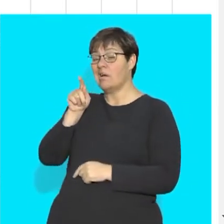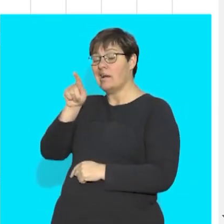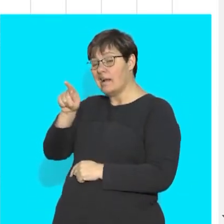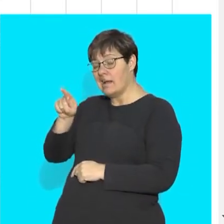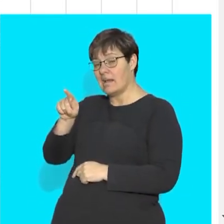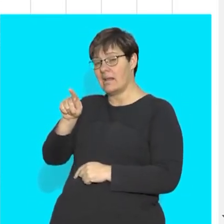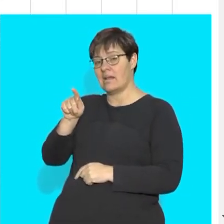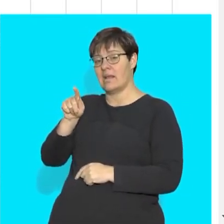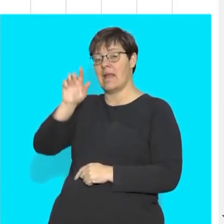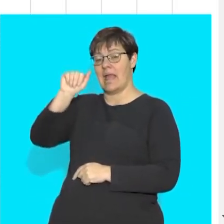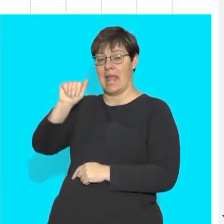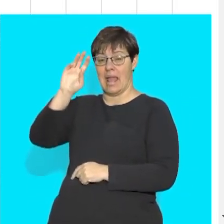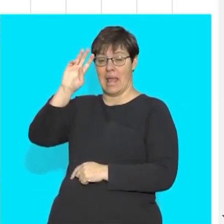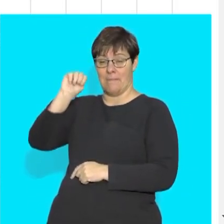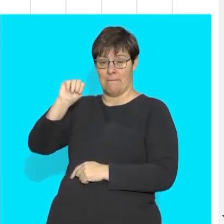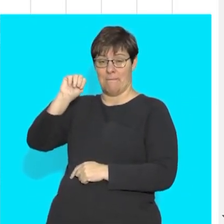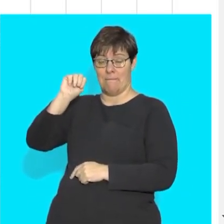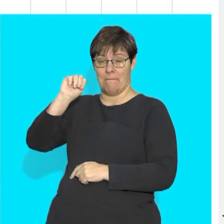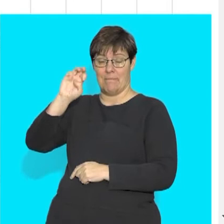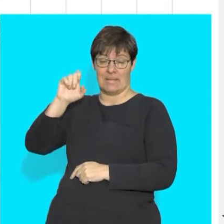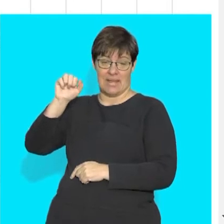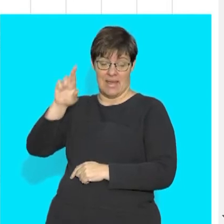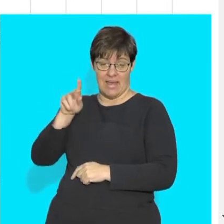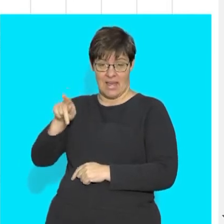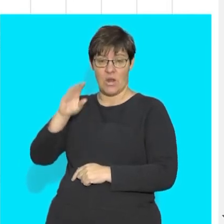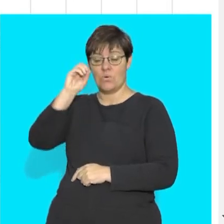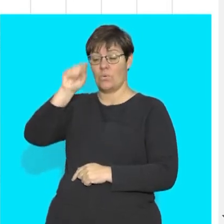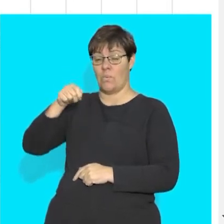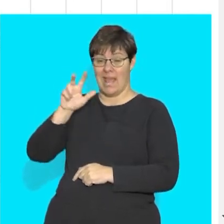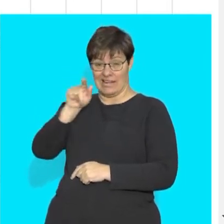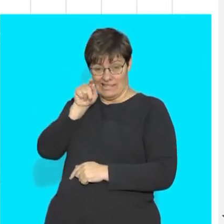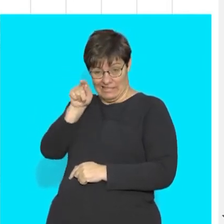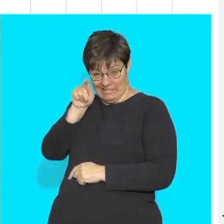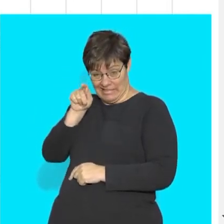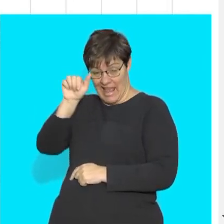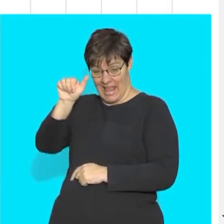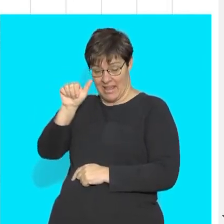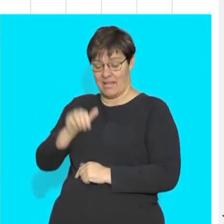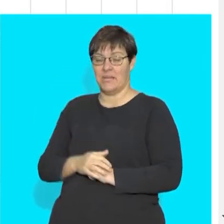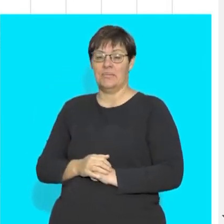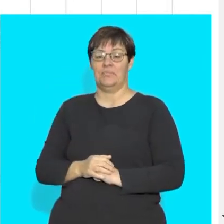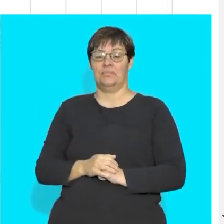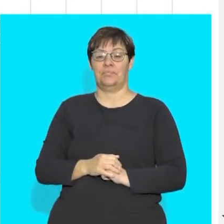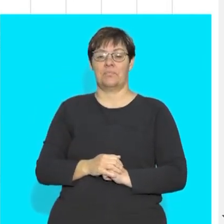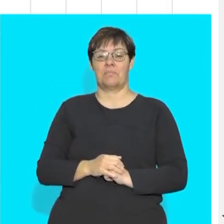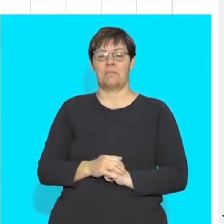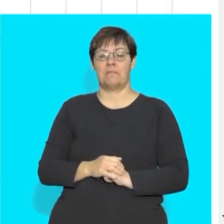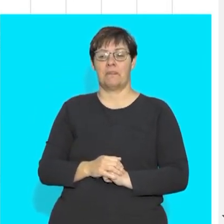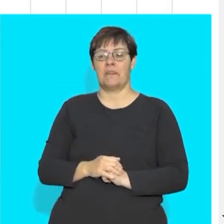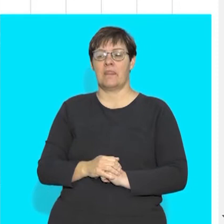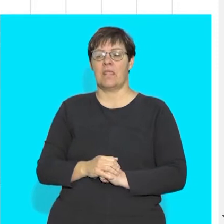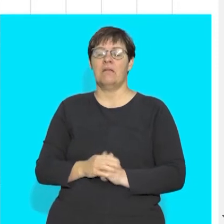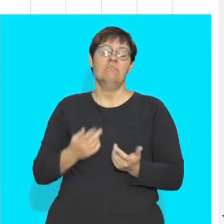attention to is the ammeter over here, the 0.8 amps, okay? First of